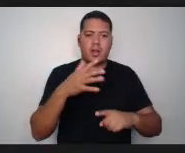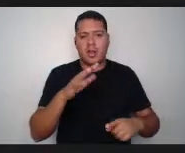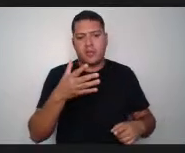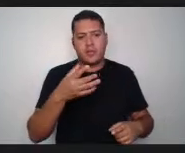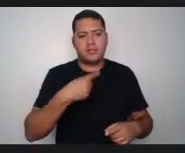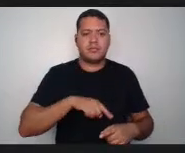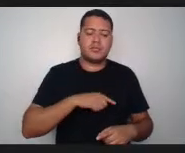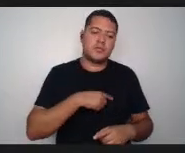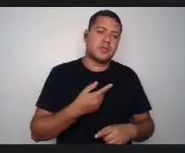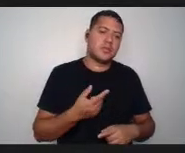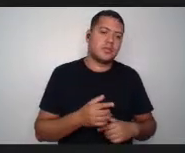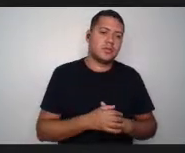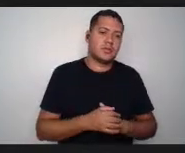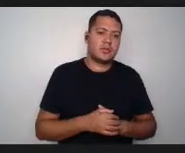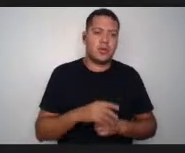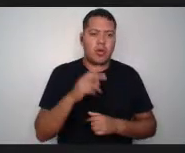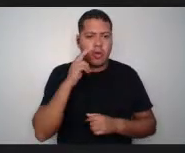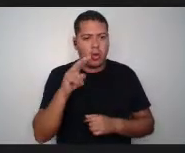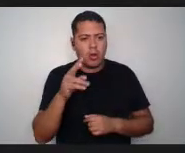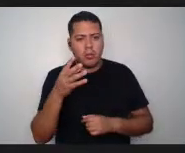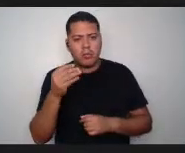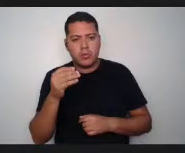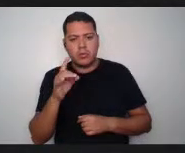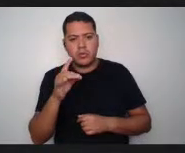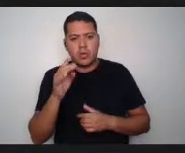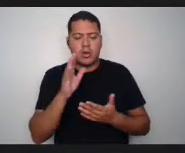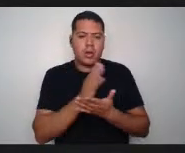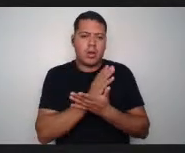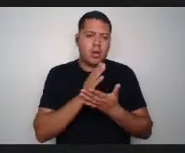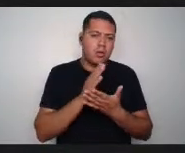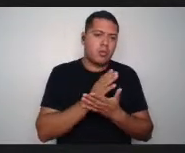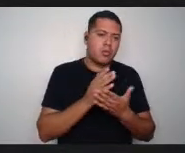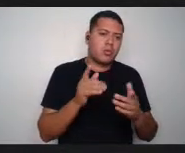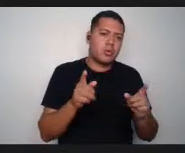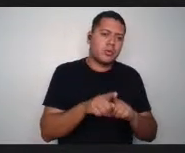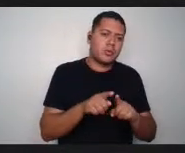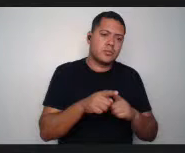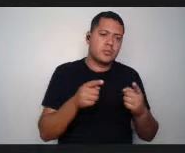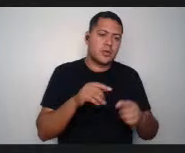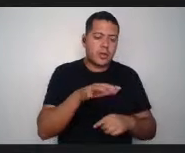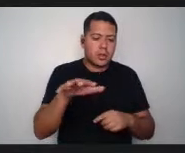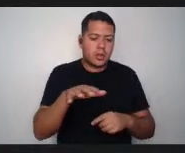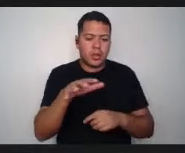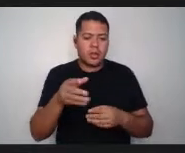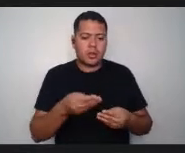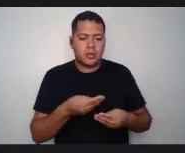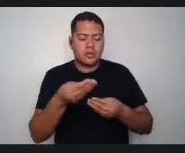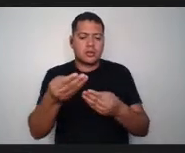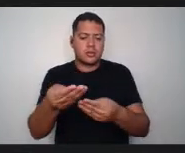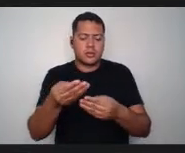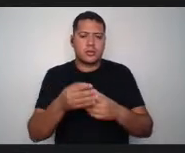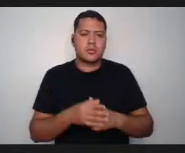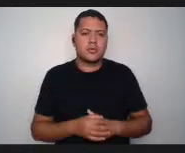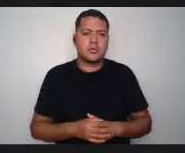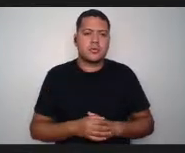that unfortunately sometimes we still look to only a couple, especially